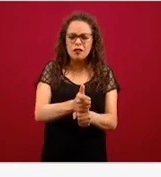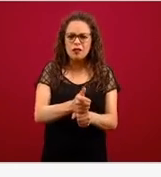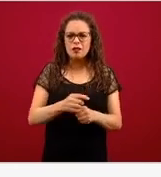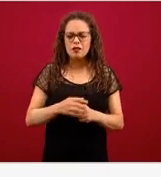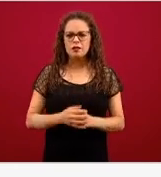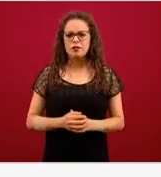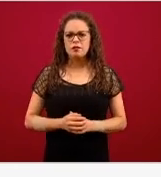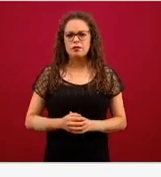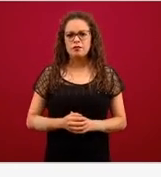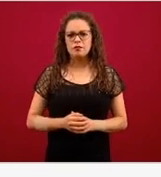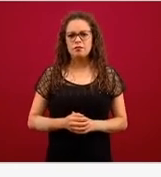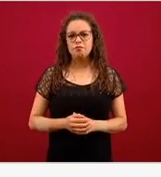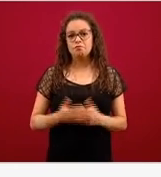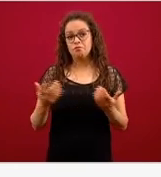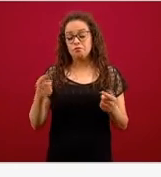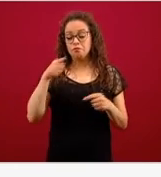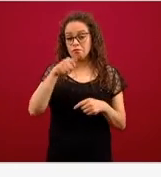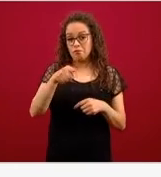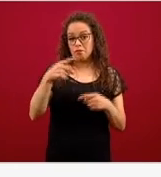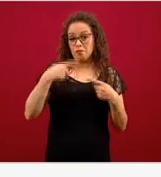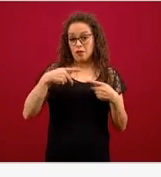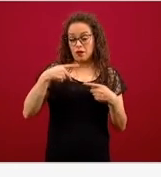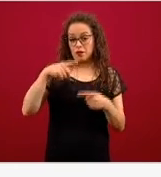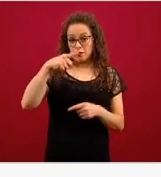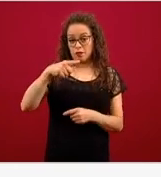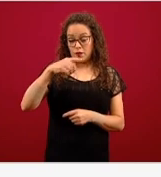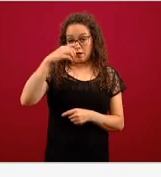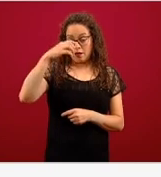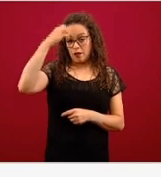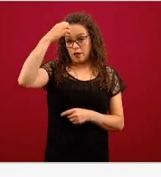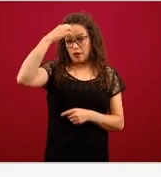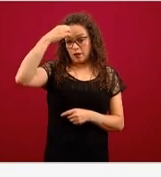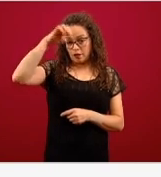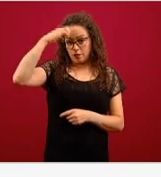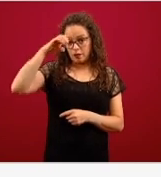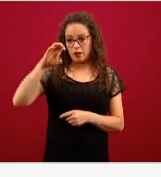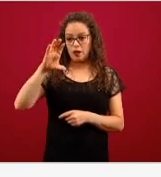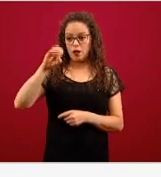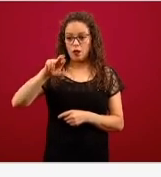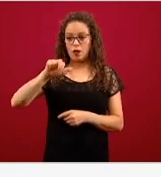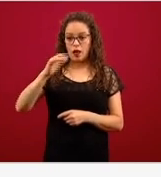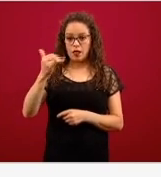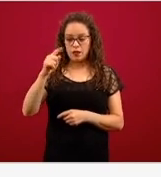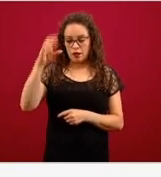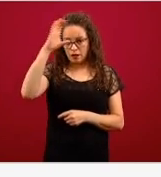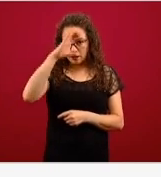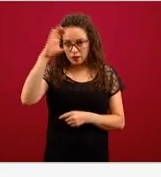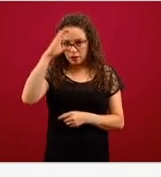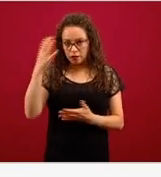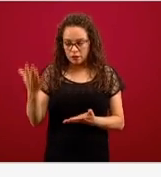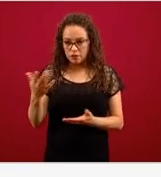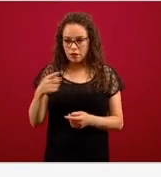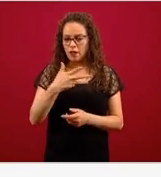this information and this decrease is not only observable through this national index that was